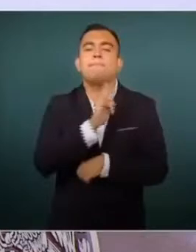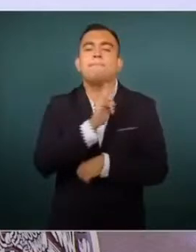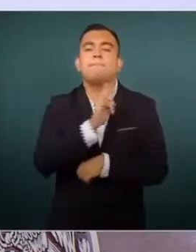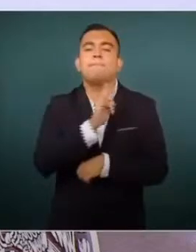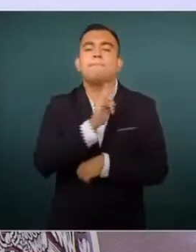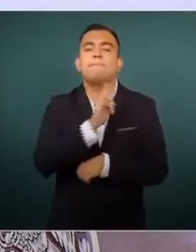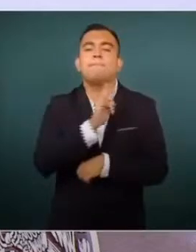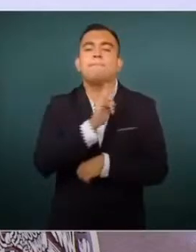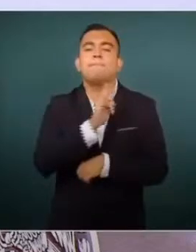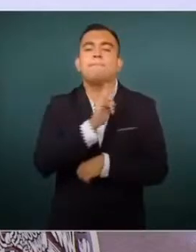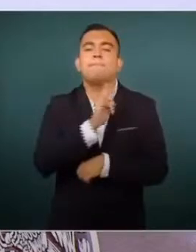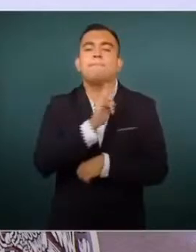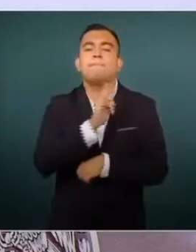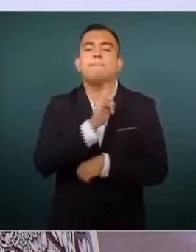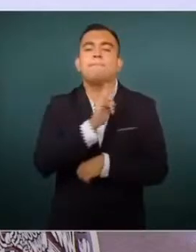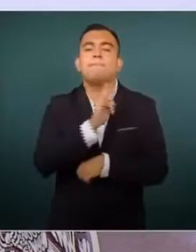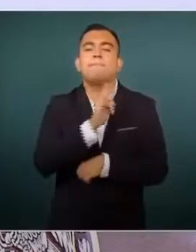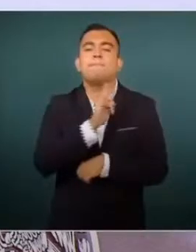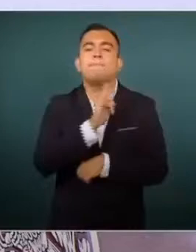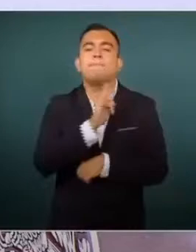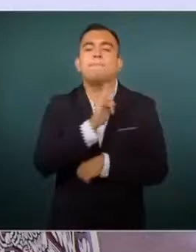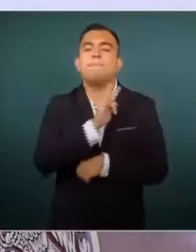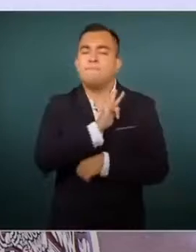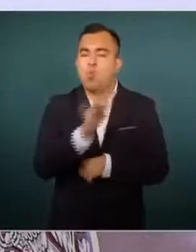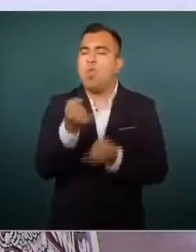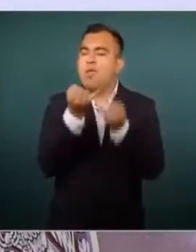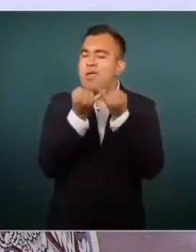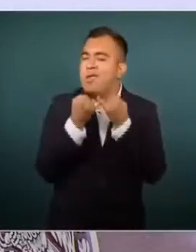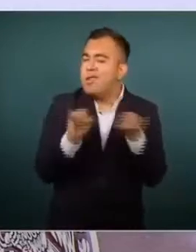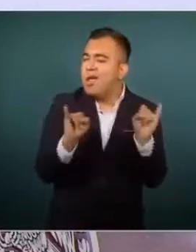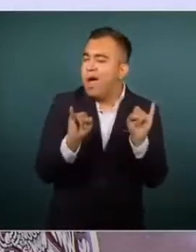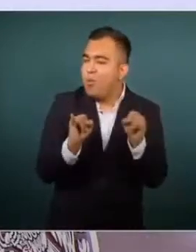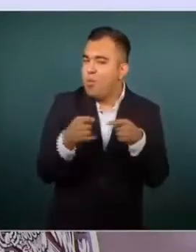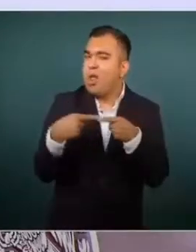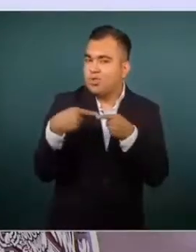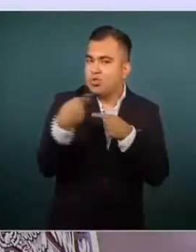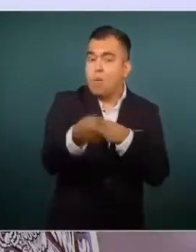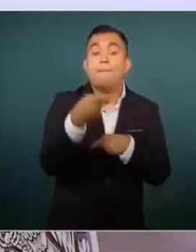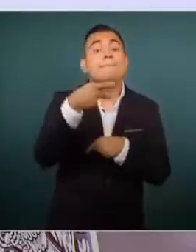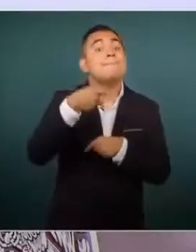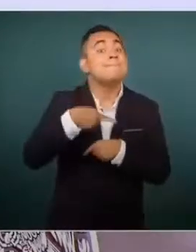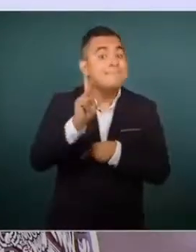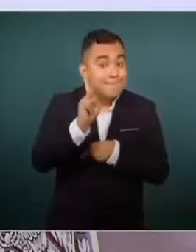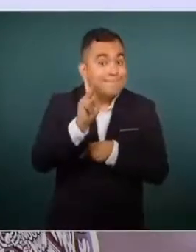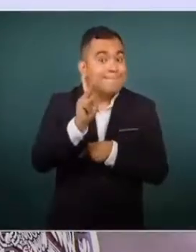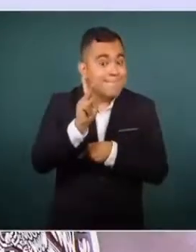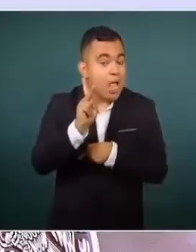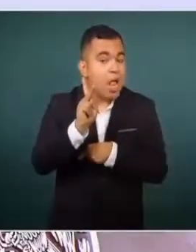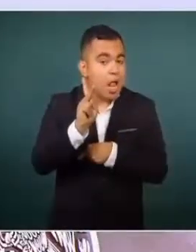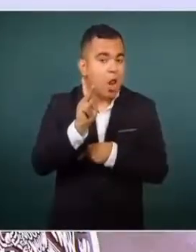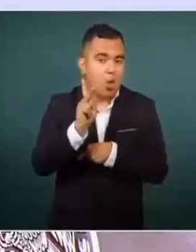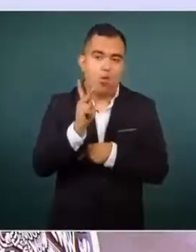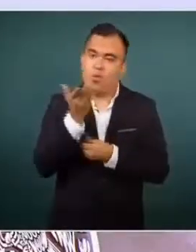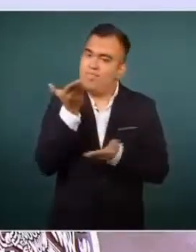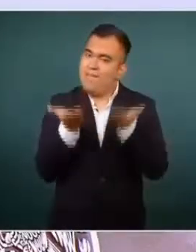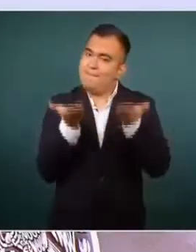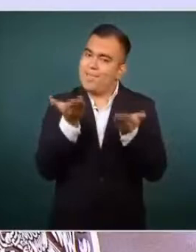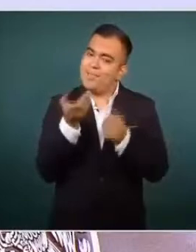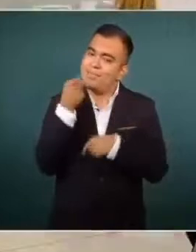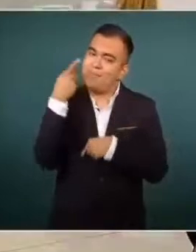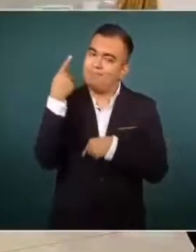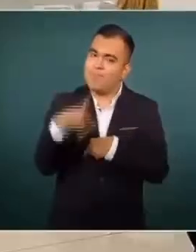they're going to be inaugurating soon. A depender del gobierno del